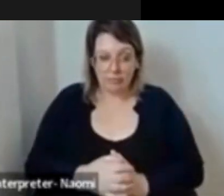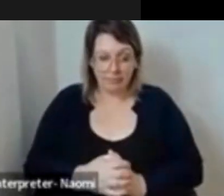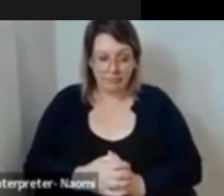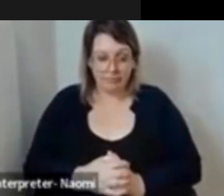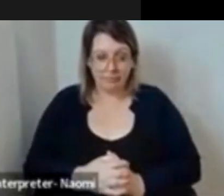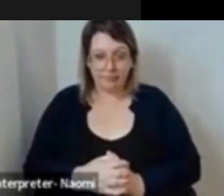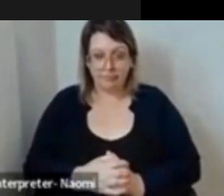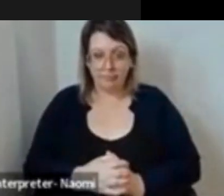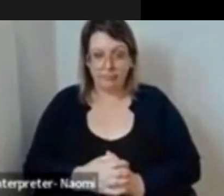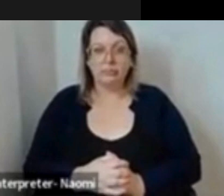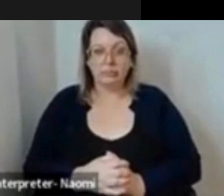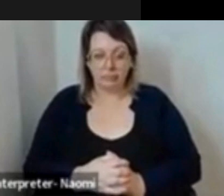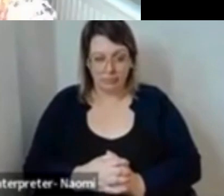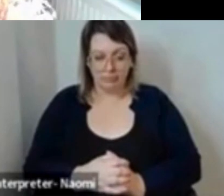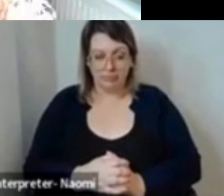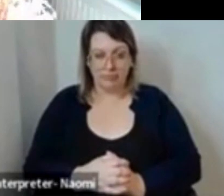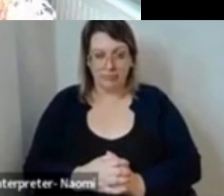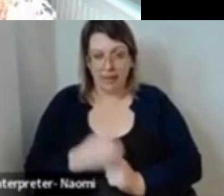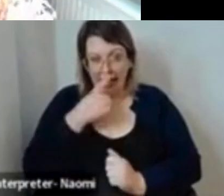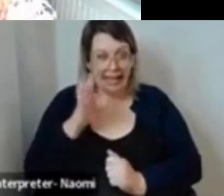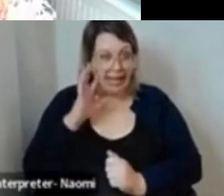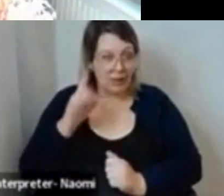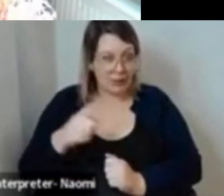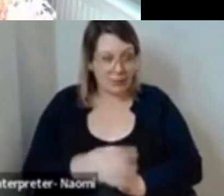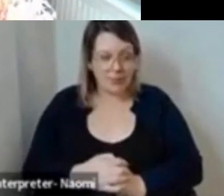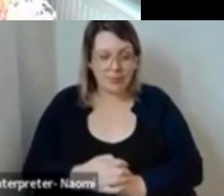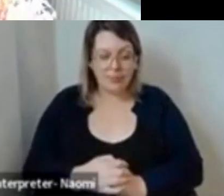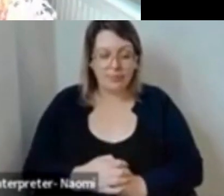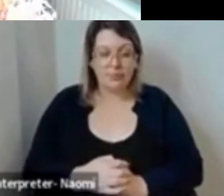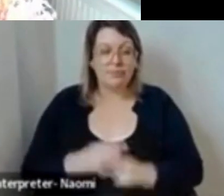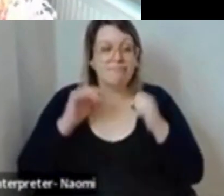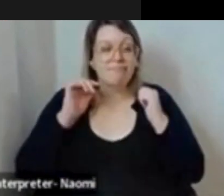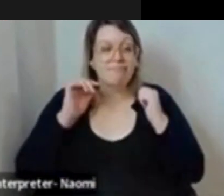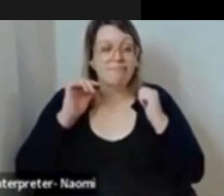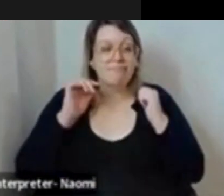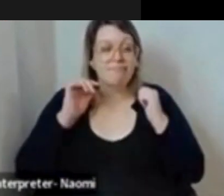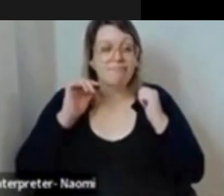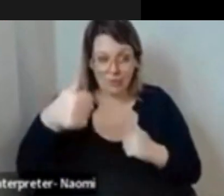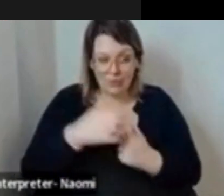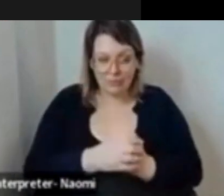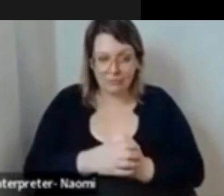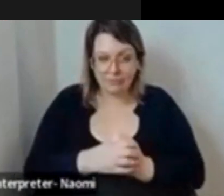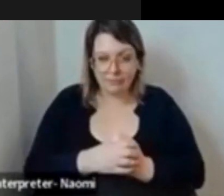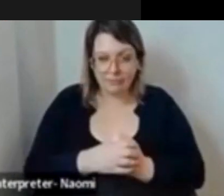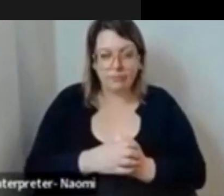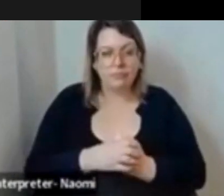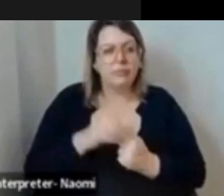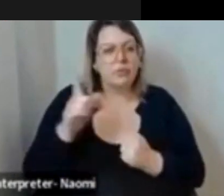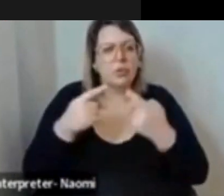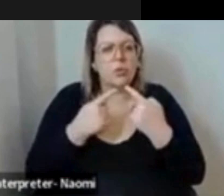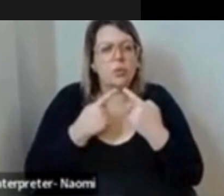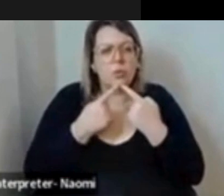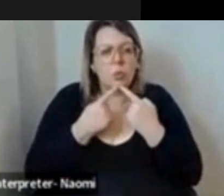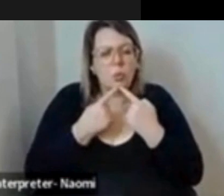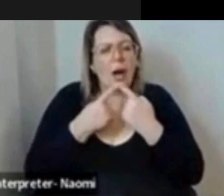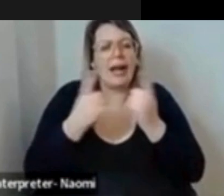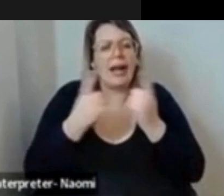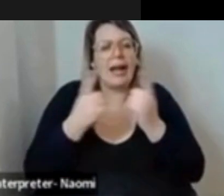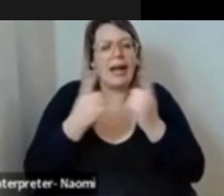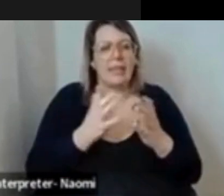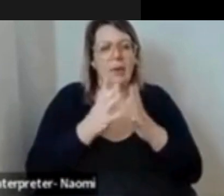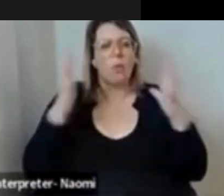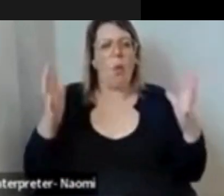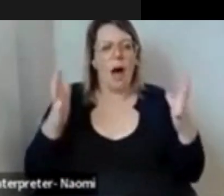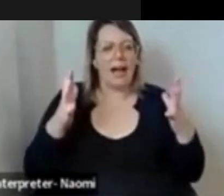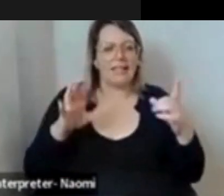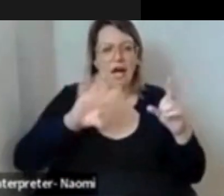unmuted now. Yep, we can hear you, thank you. Brilliant afternoon, everybody. So the announcement of these wider geographical areas has